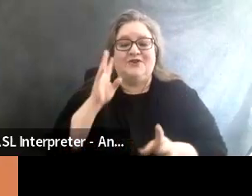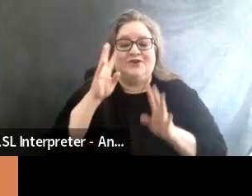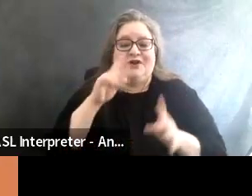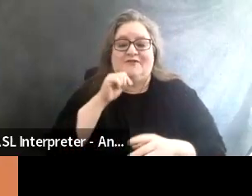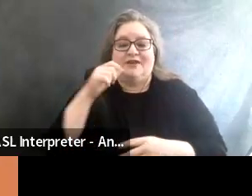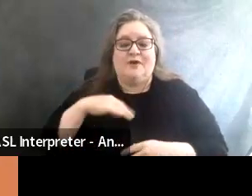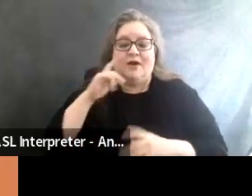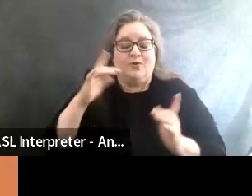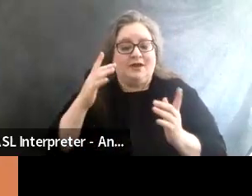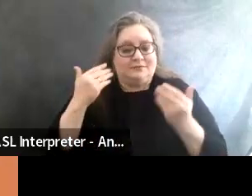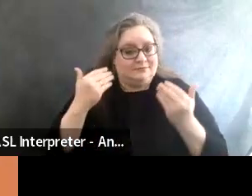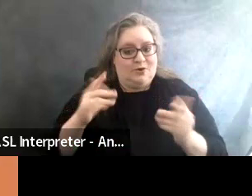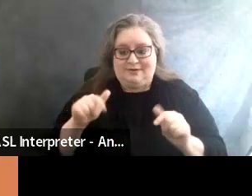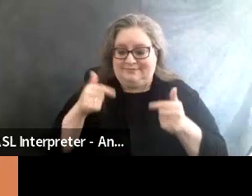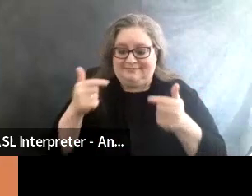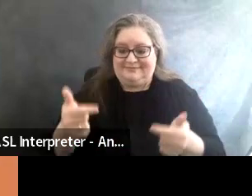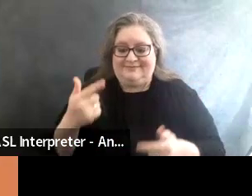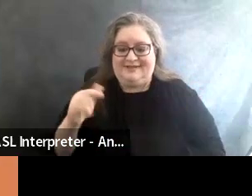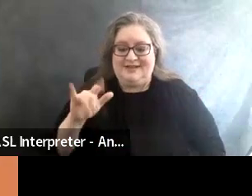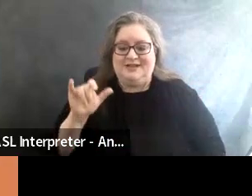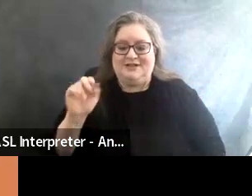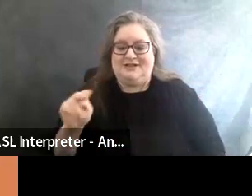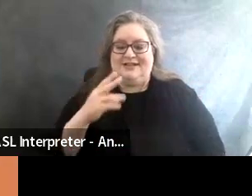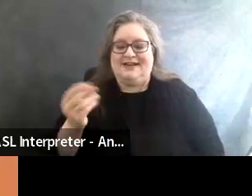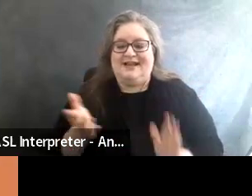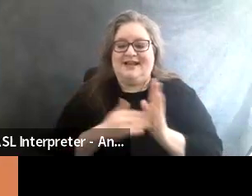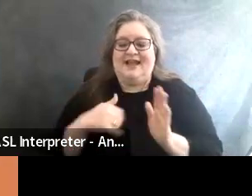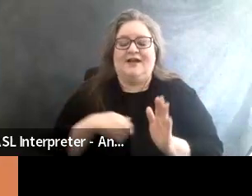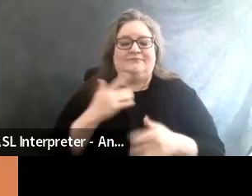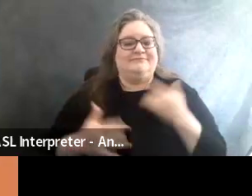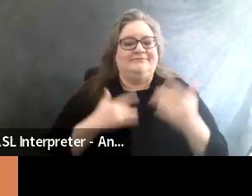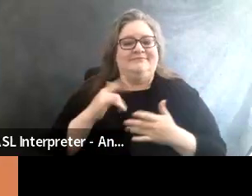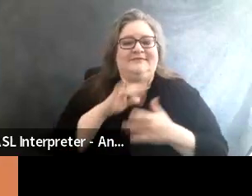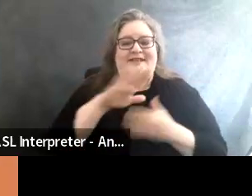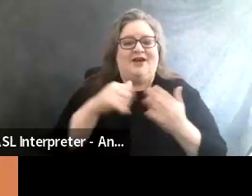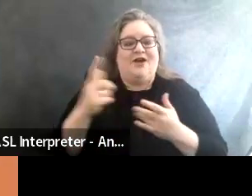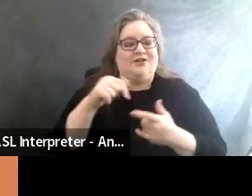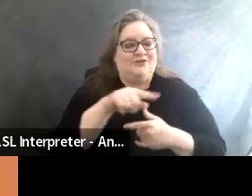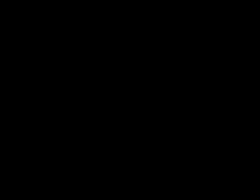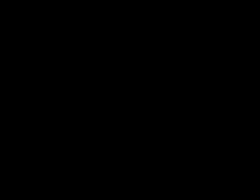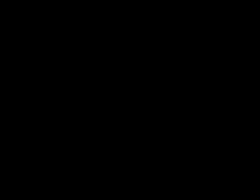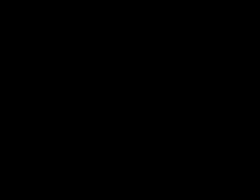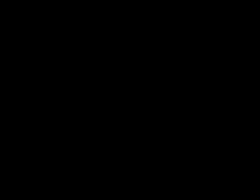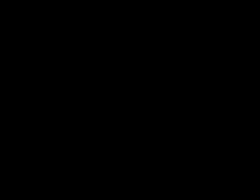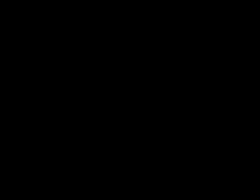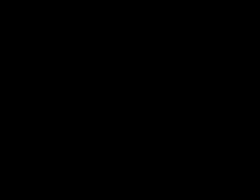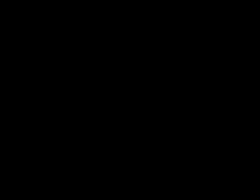So I'm going to go ahead and hand it over to you, Gillian. And again, we're so excited that all of you are here today.